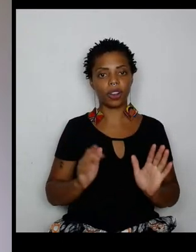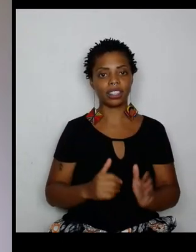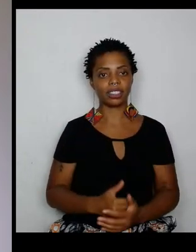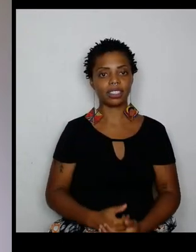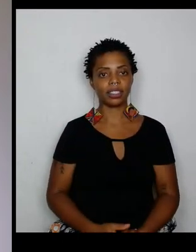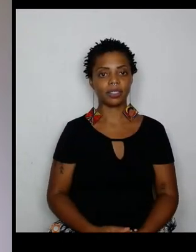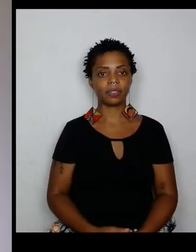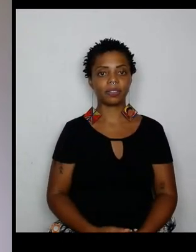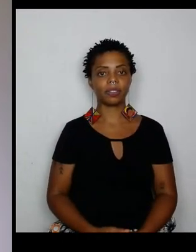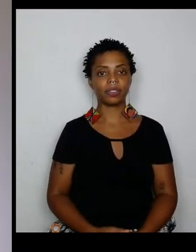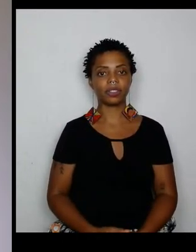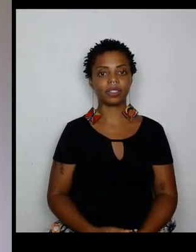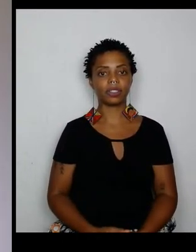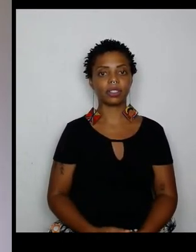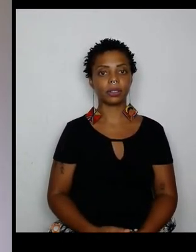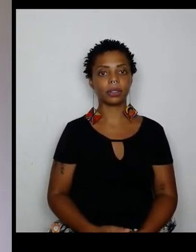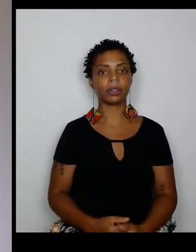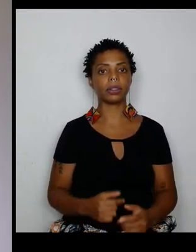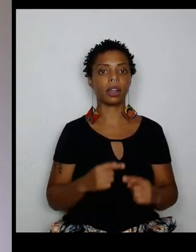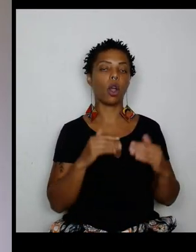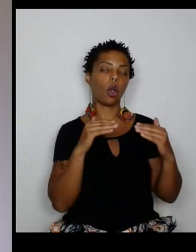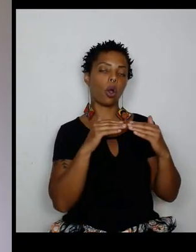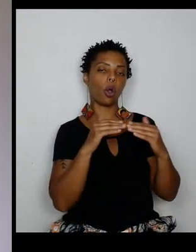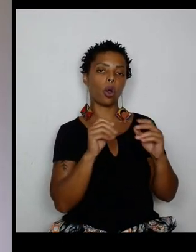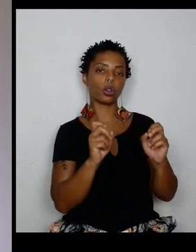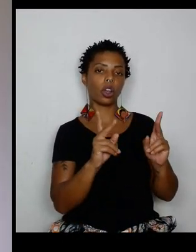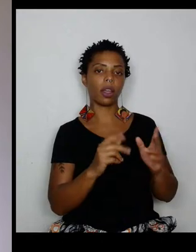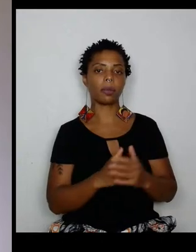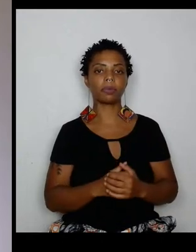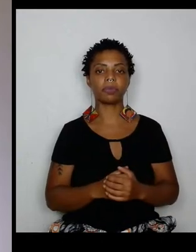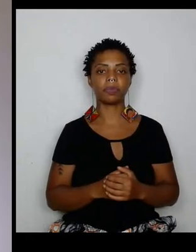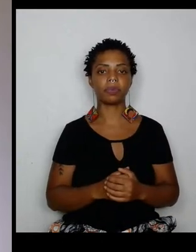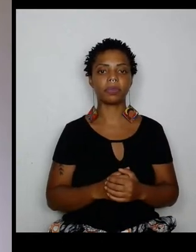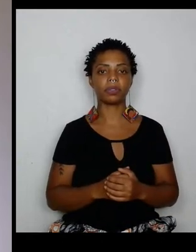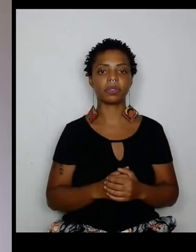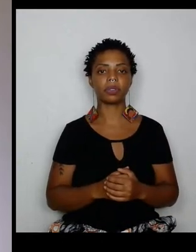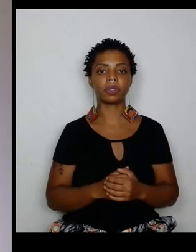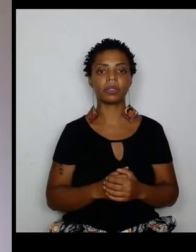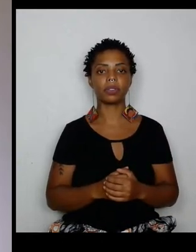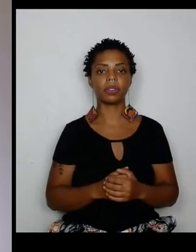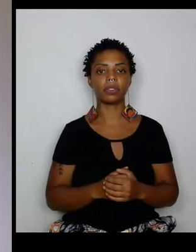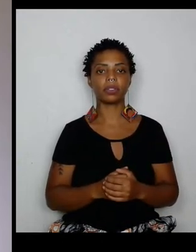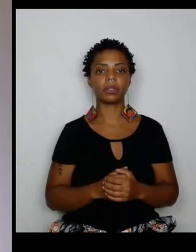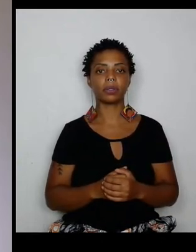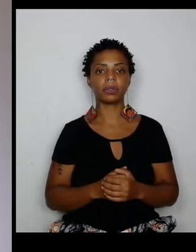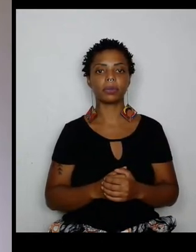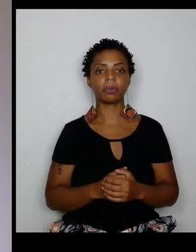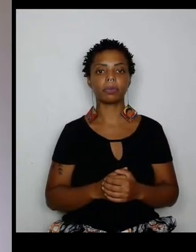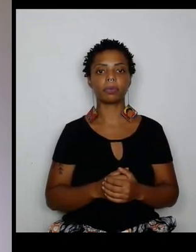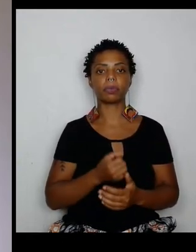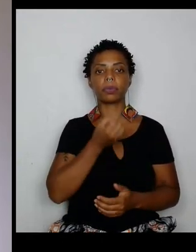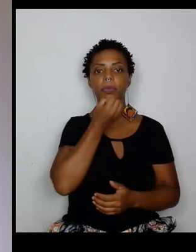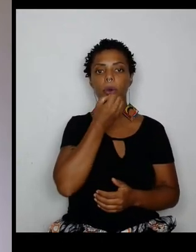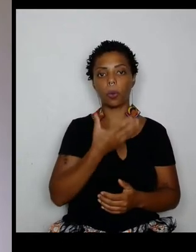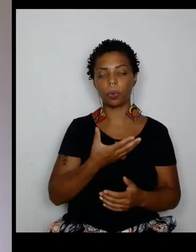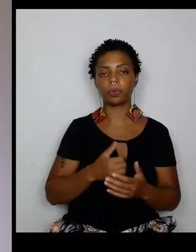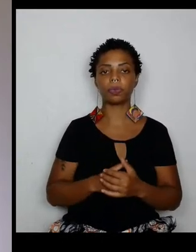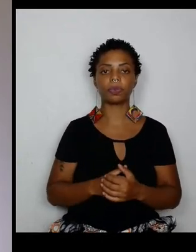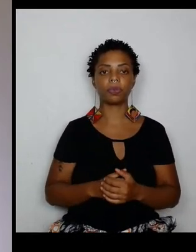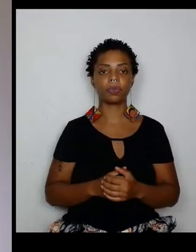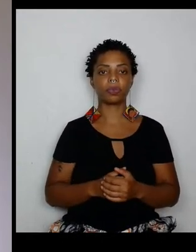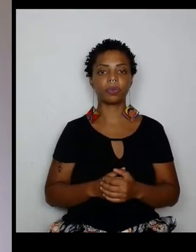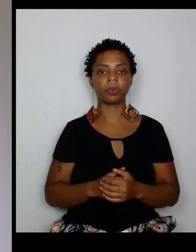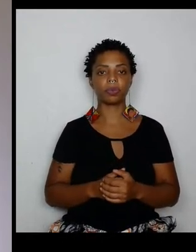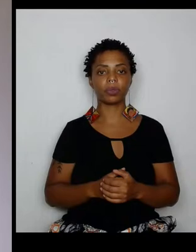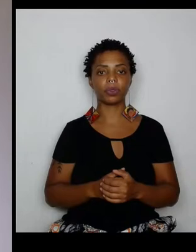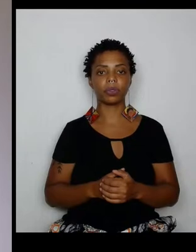fine um i i think and as i um that what